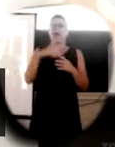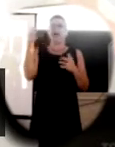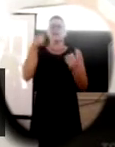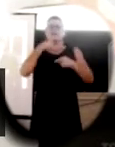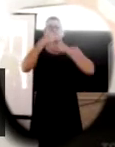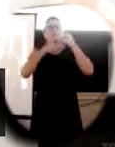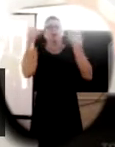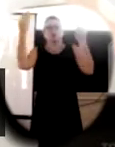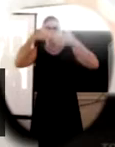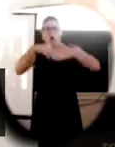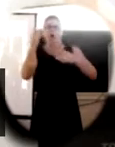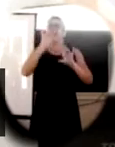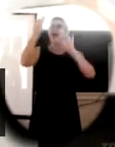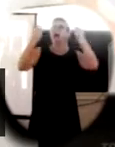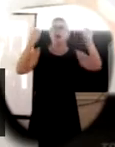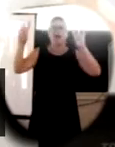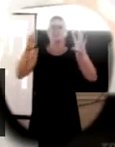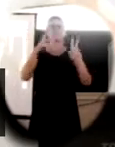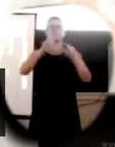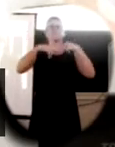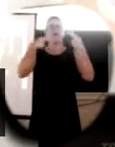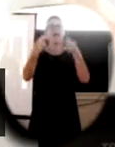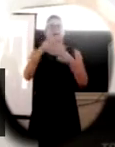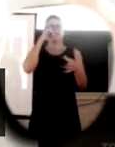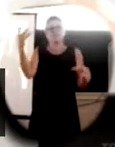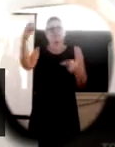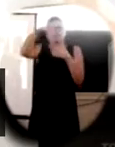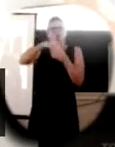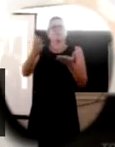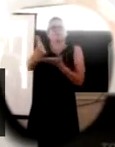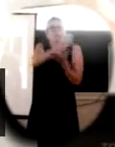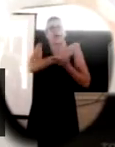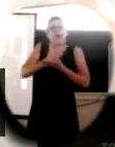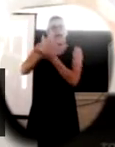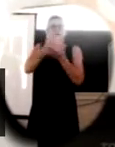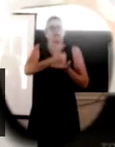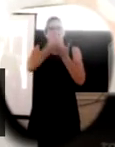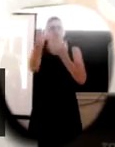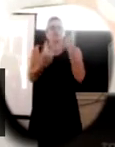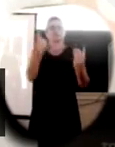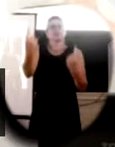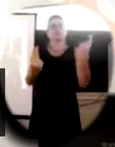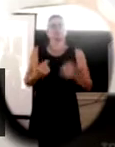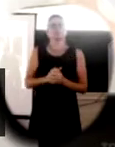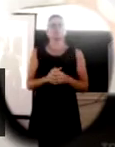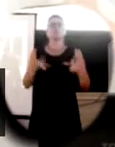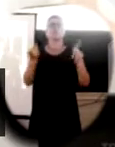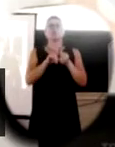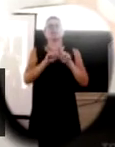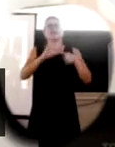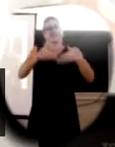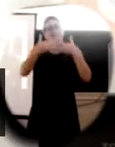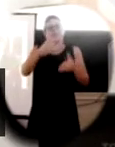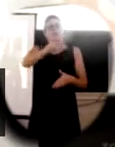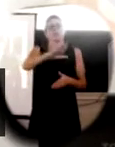functions for families to support and participate and share their experiences and support each other. More importantly, giving children with